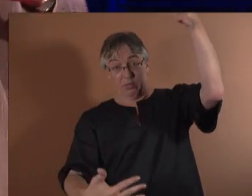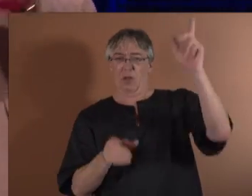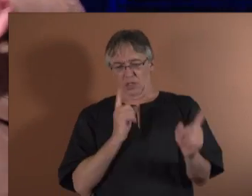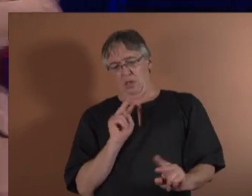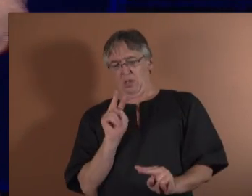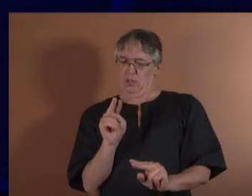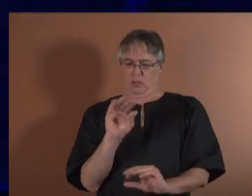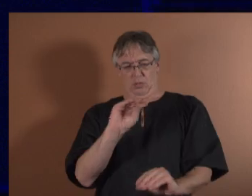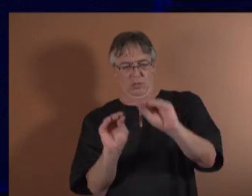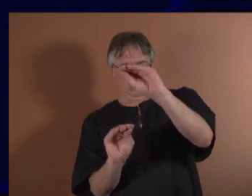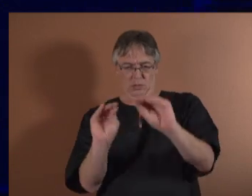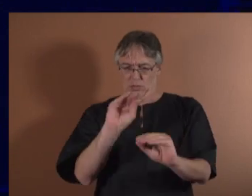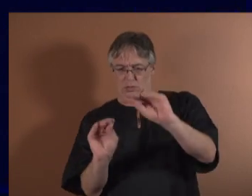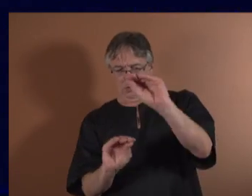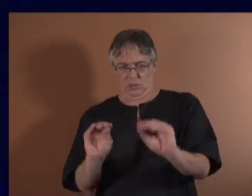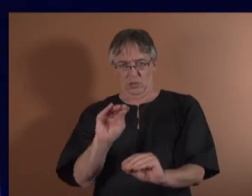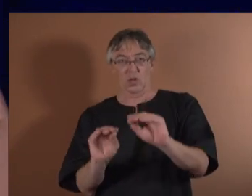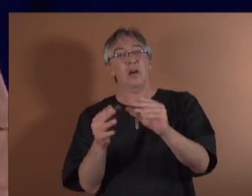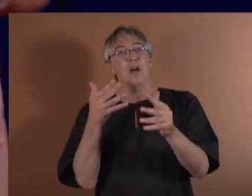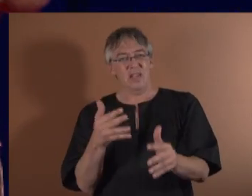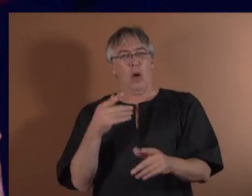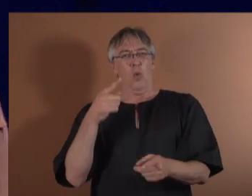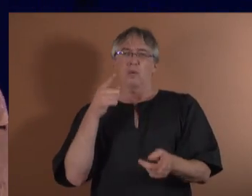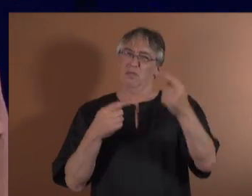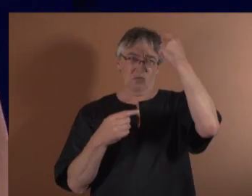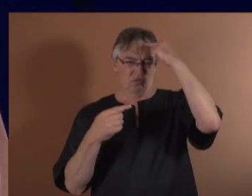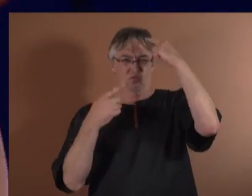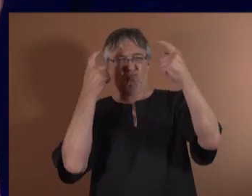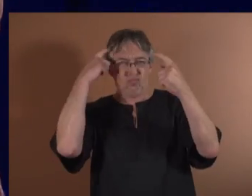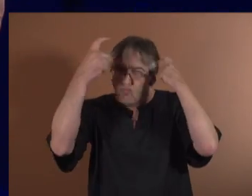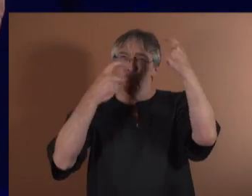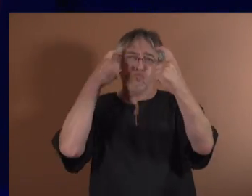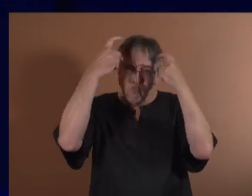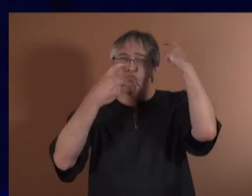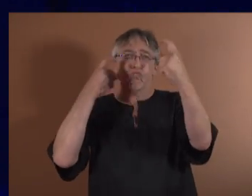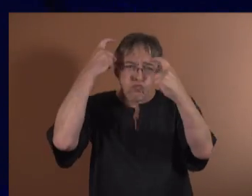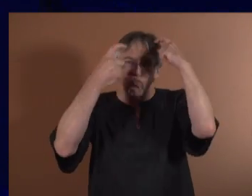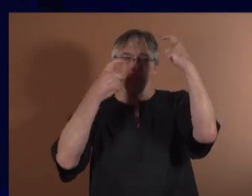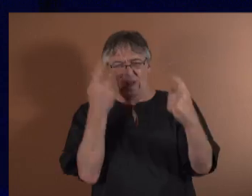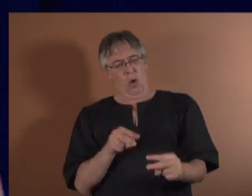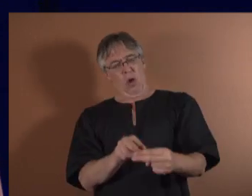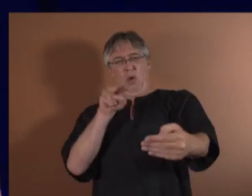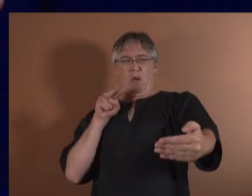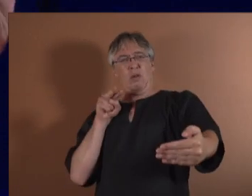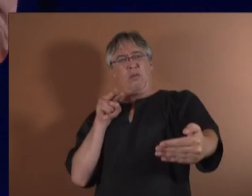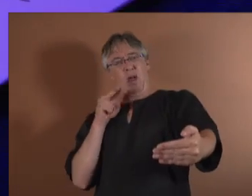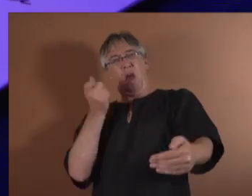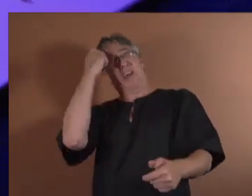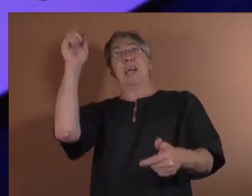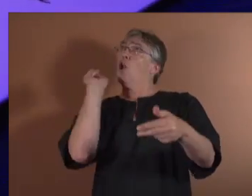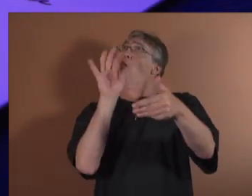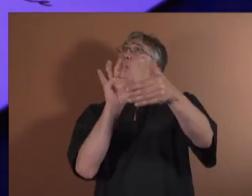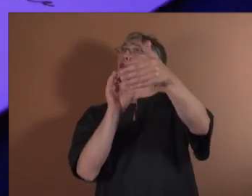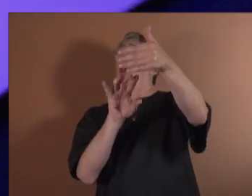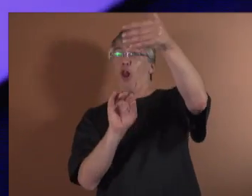start to organize them. And this is where you're going to bring your critical, logical, rational thinking to bear. Now you're going to evaluate big versus little,